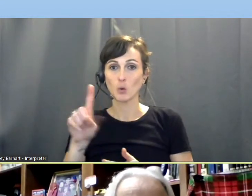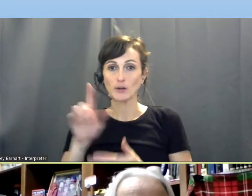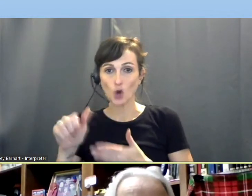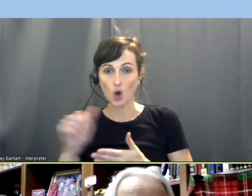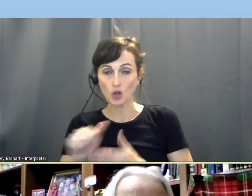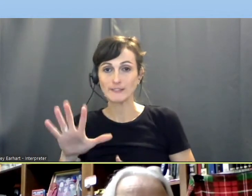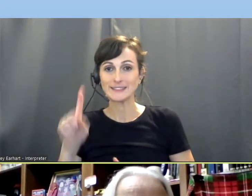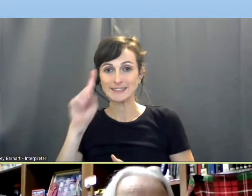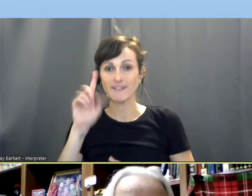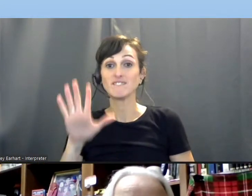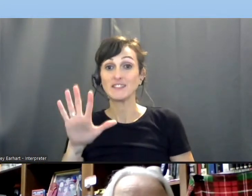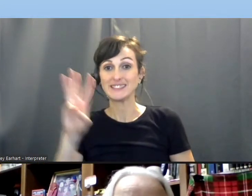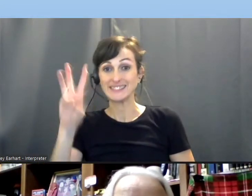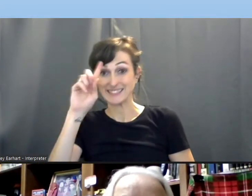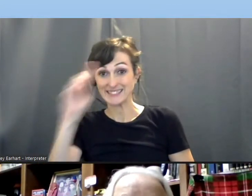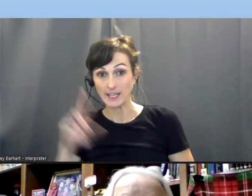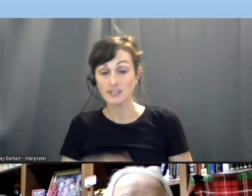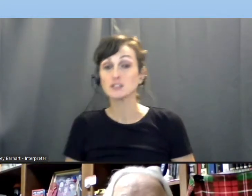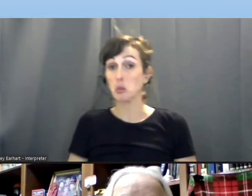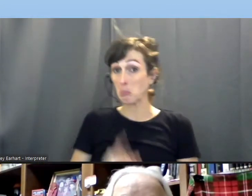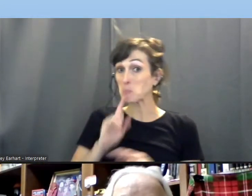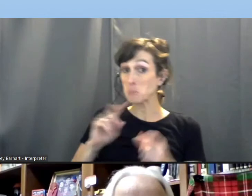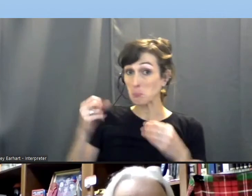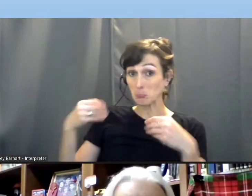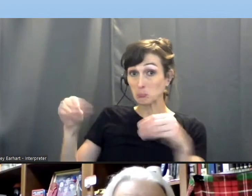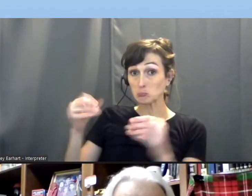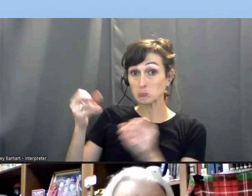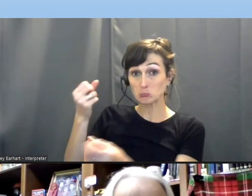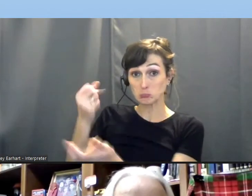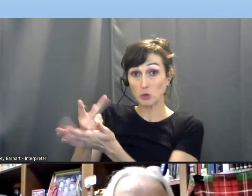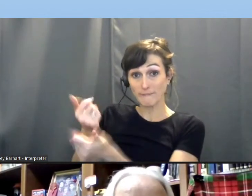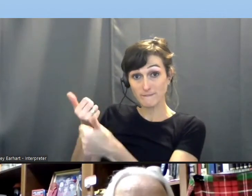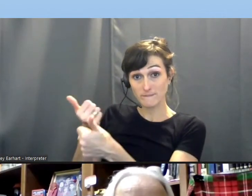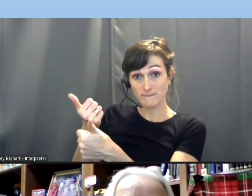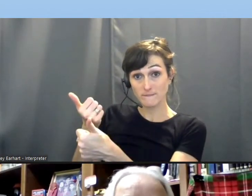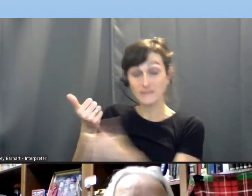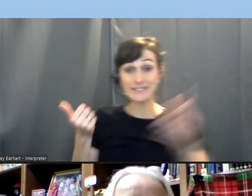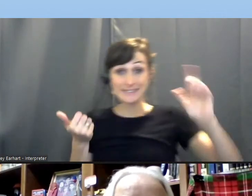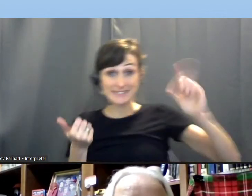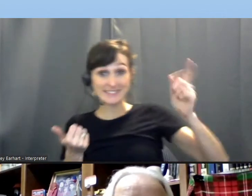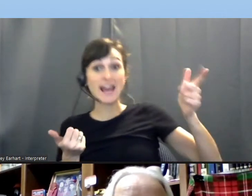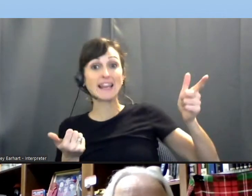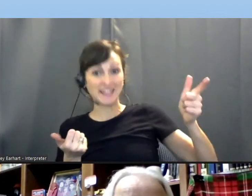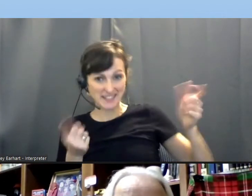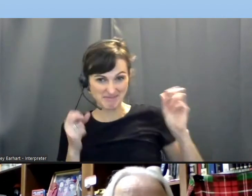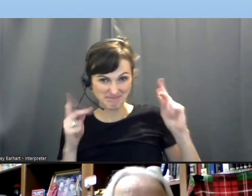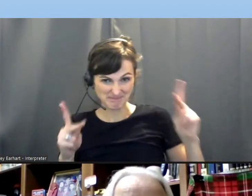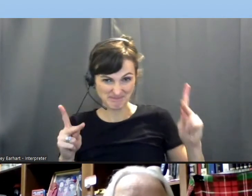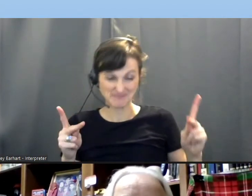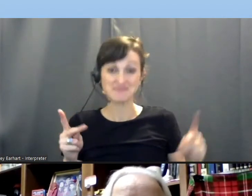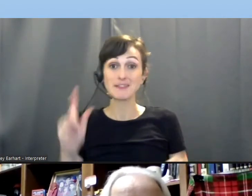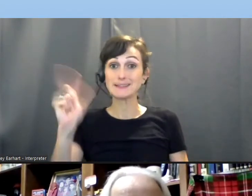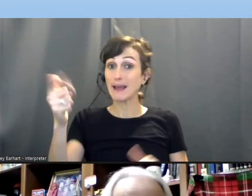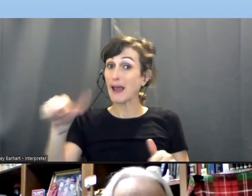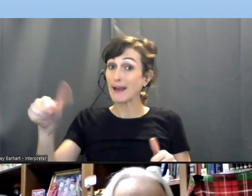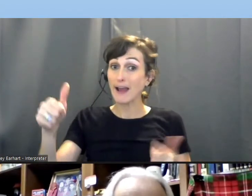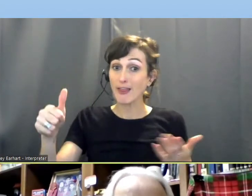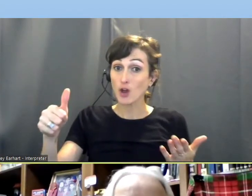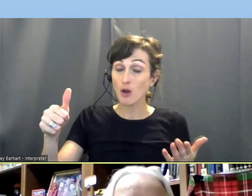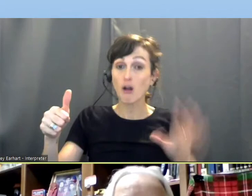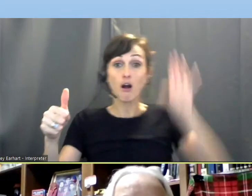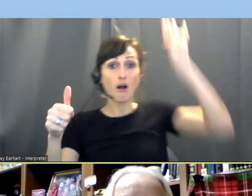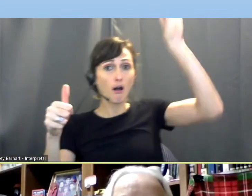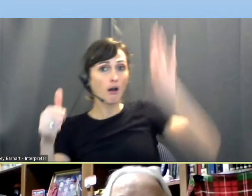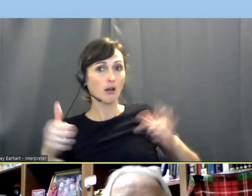$7,251.56. Motion to approve the sales order. All right, is there a second? Second. Motion and a second. Any other discussion? No other I discussion? just